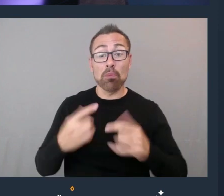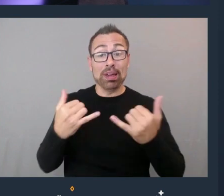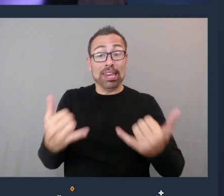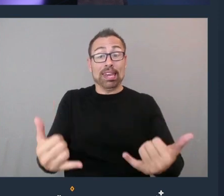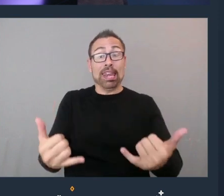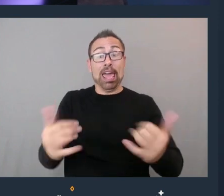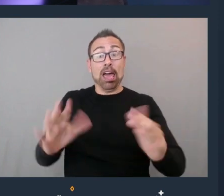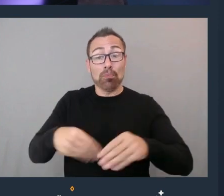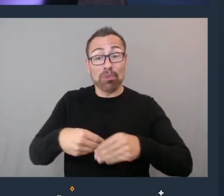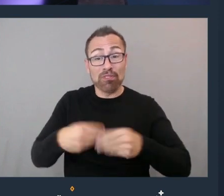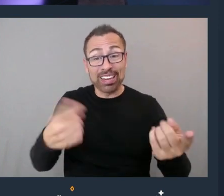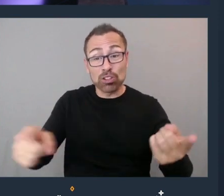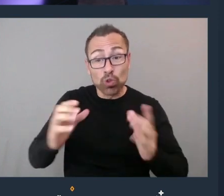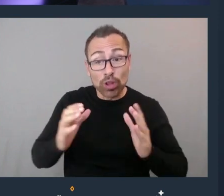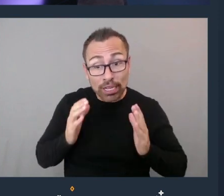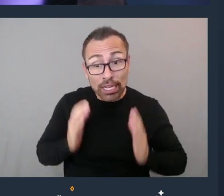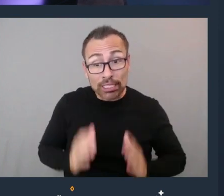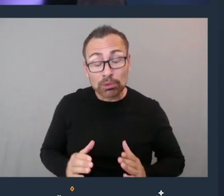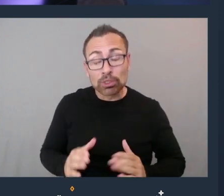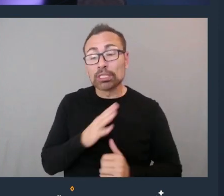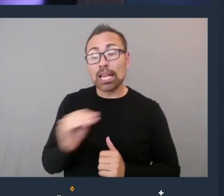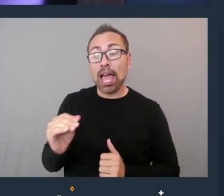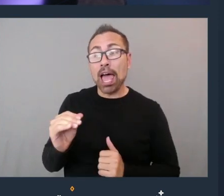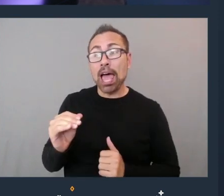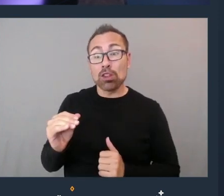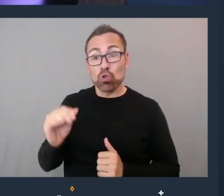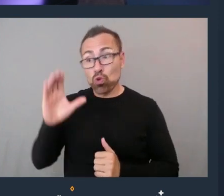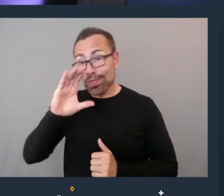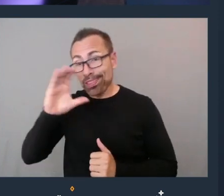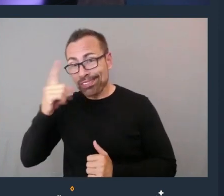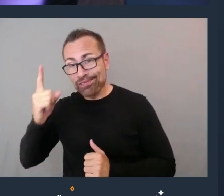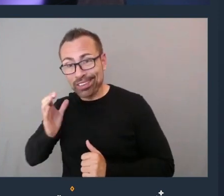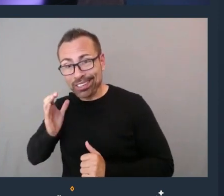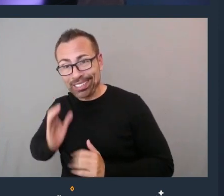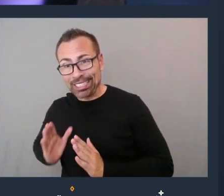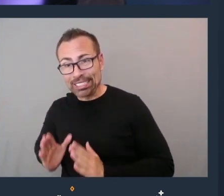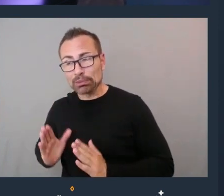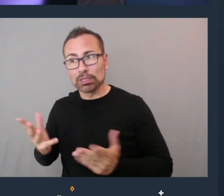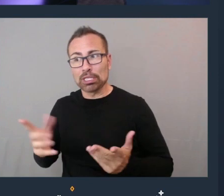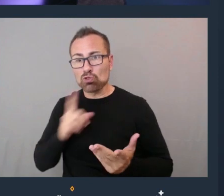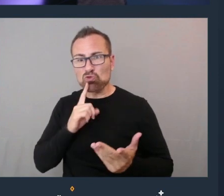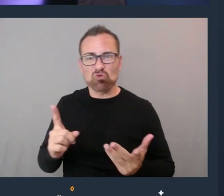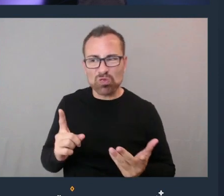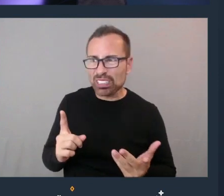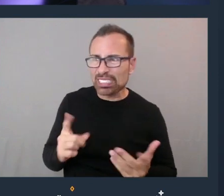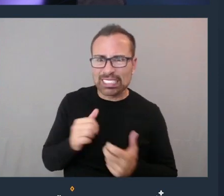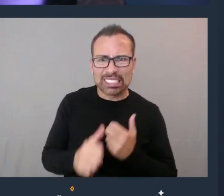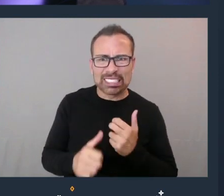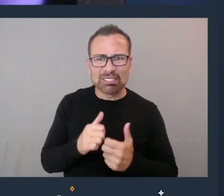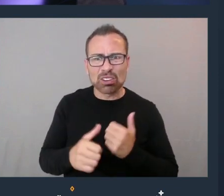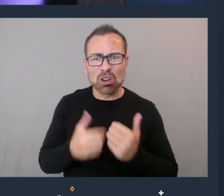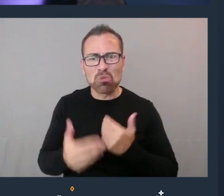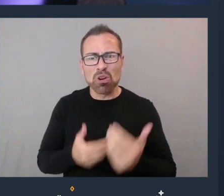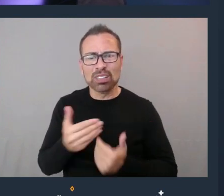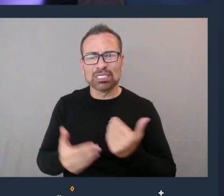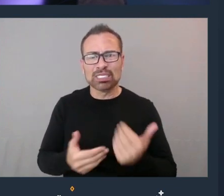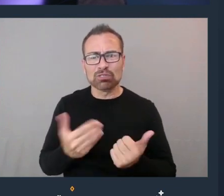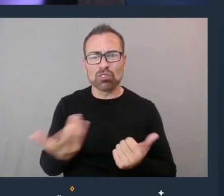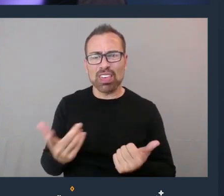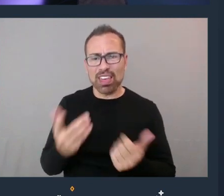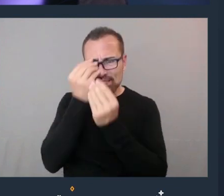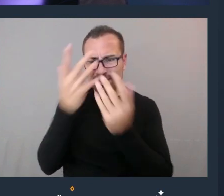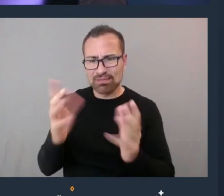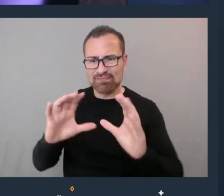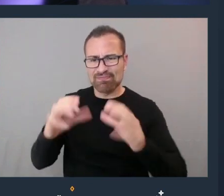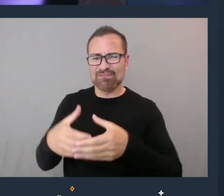and also for data providers who are finding customers. And it's just a cumbersome process to share those data sets. And these barriers